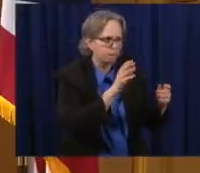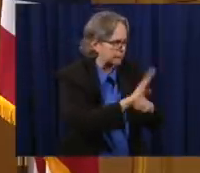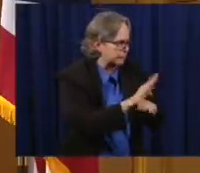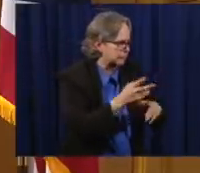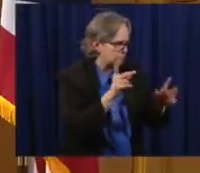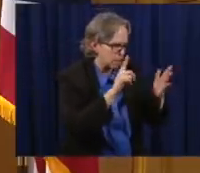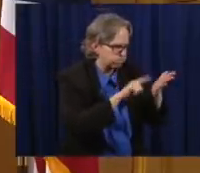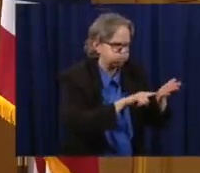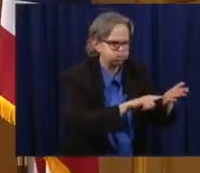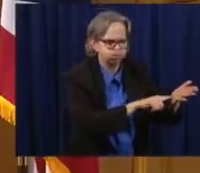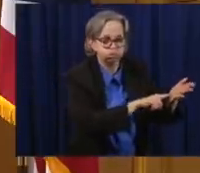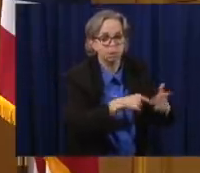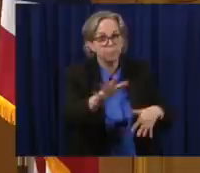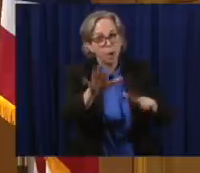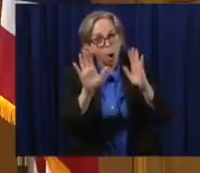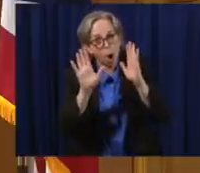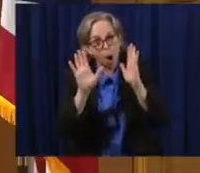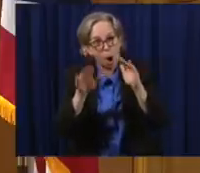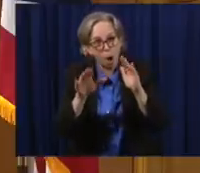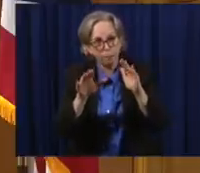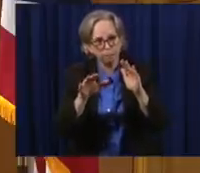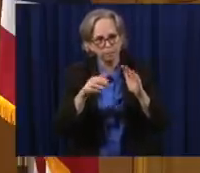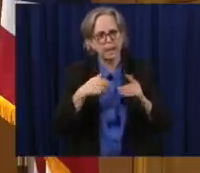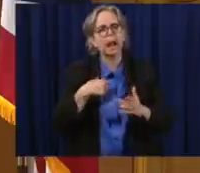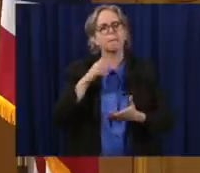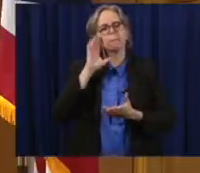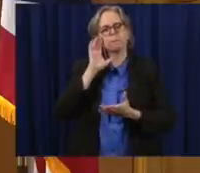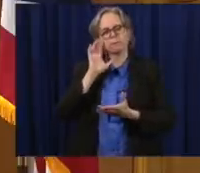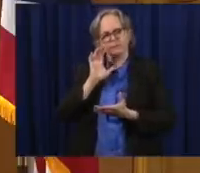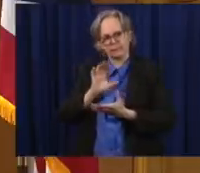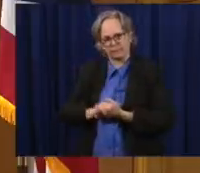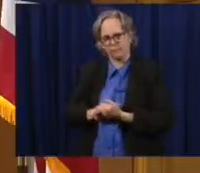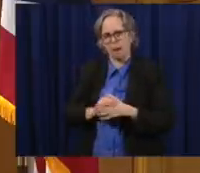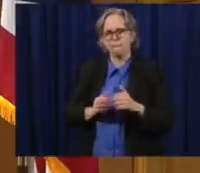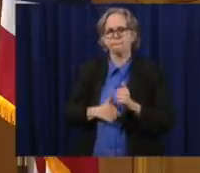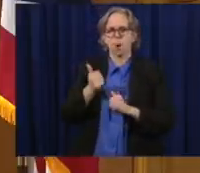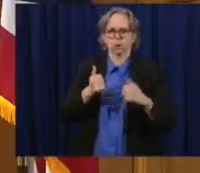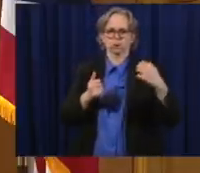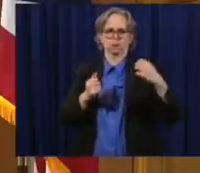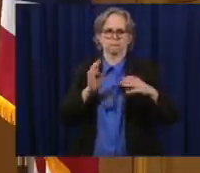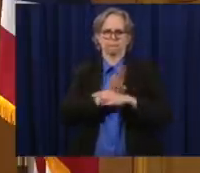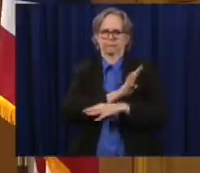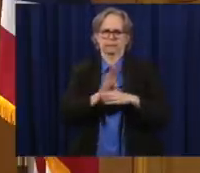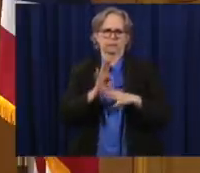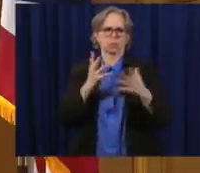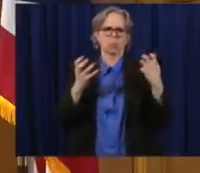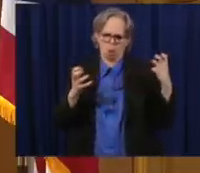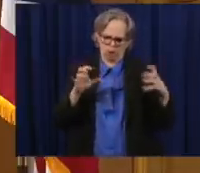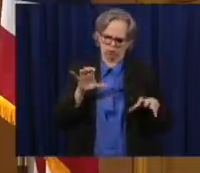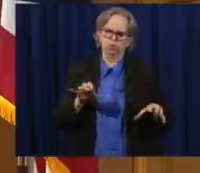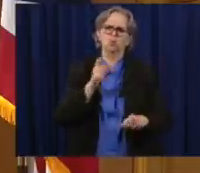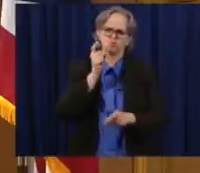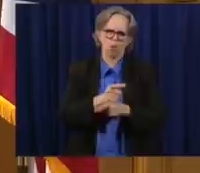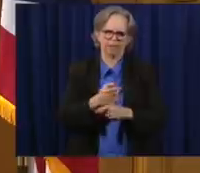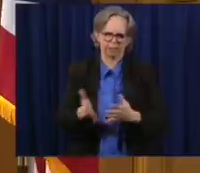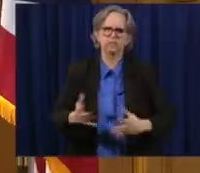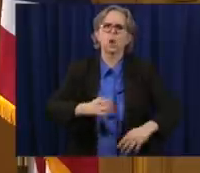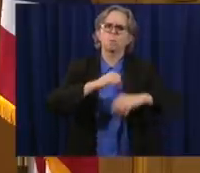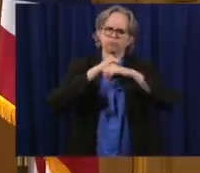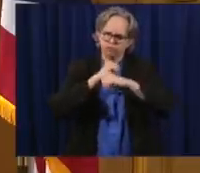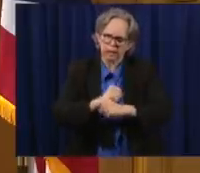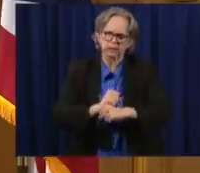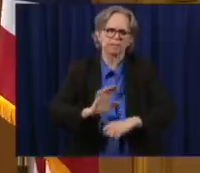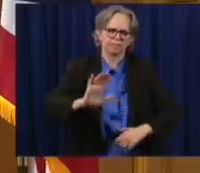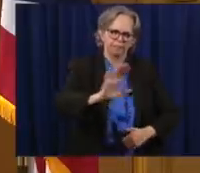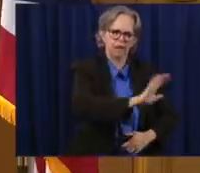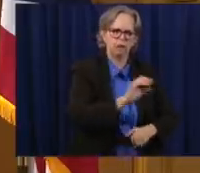companies wanting to start up, wanting to do the right thing, wanting to be able to retain their employees, wanting to be able to attract more employees, will